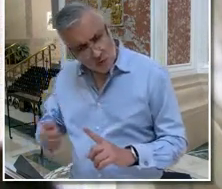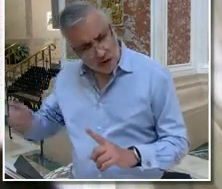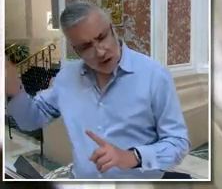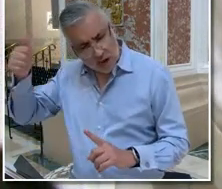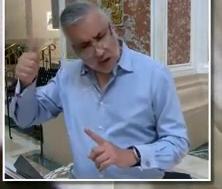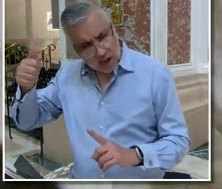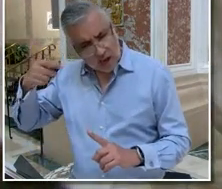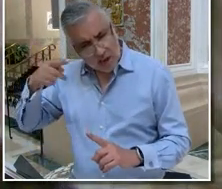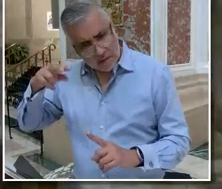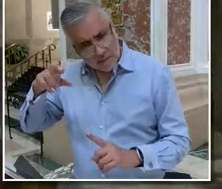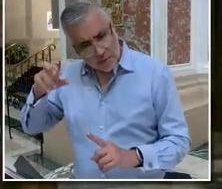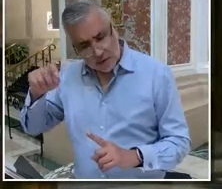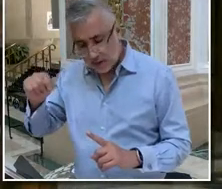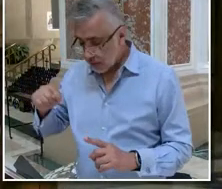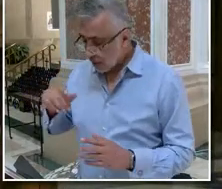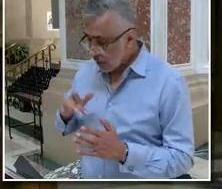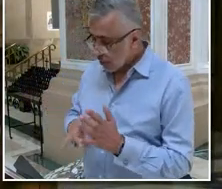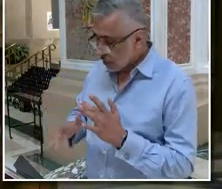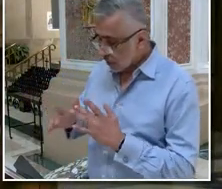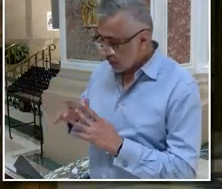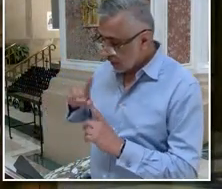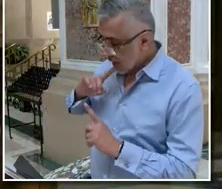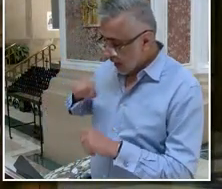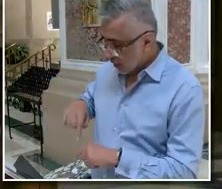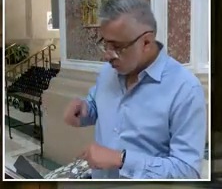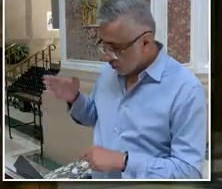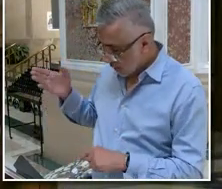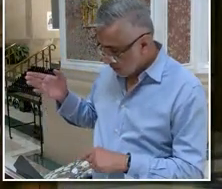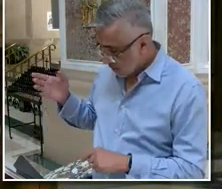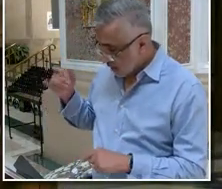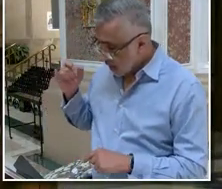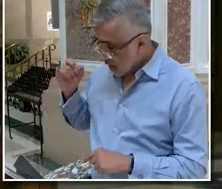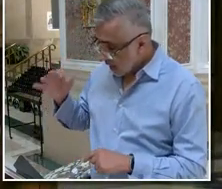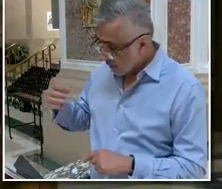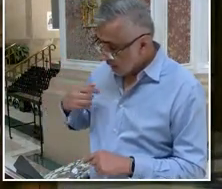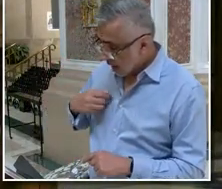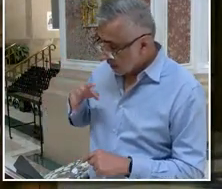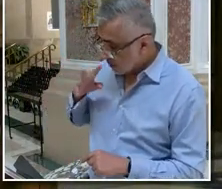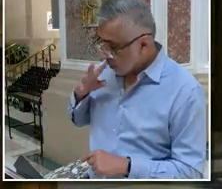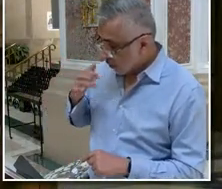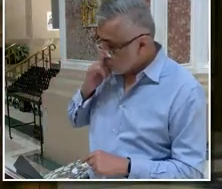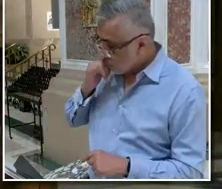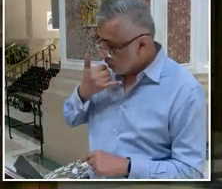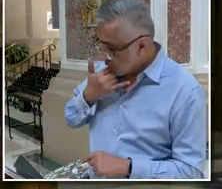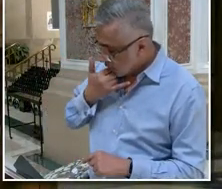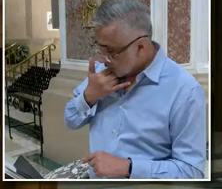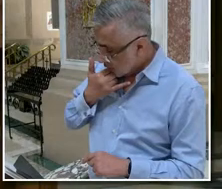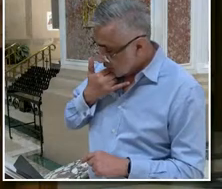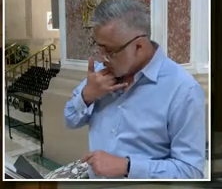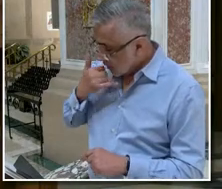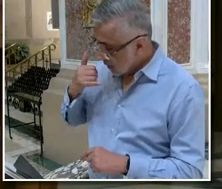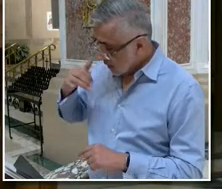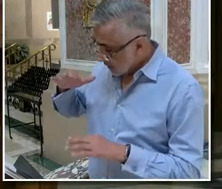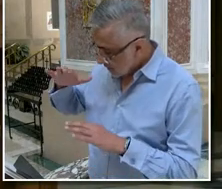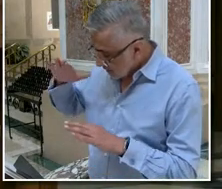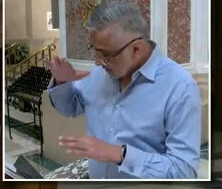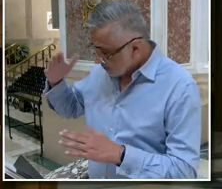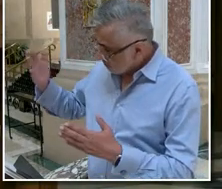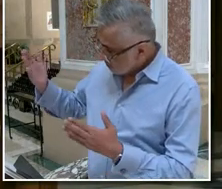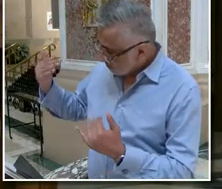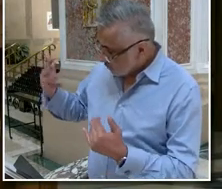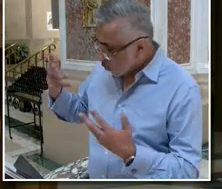priest?" Jesus answered him, "If I have spoken wrongly, testify to the